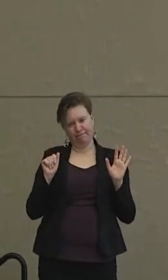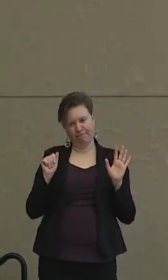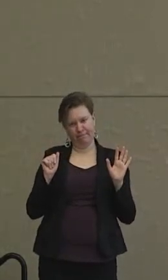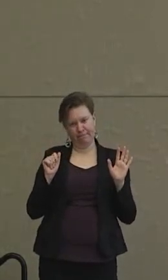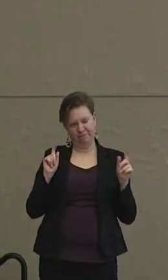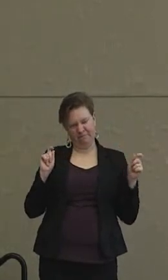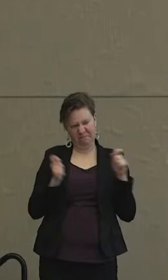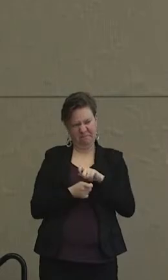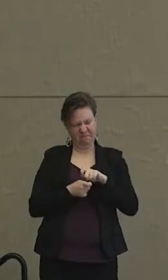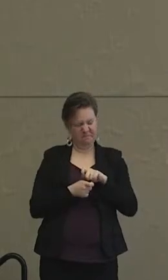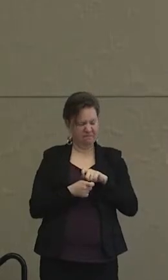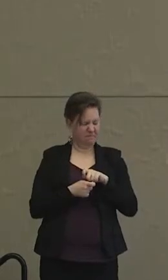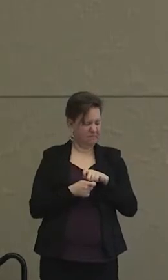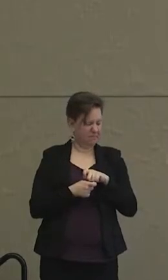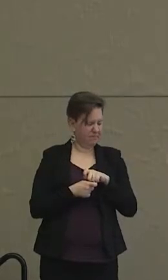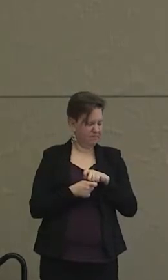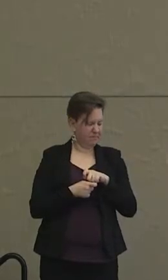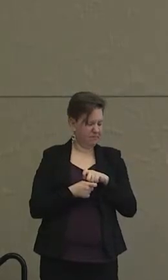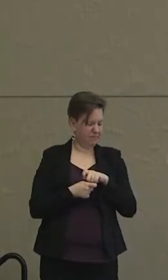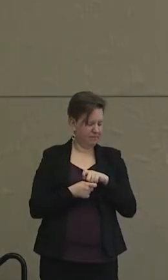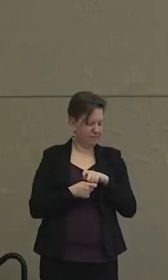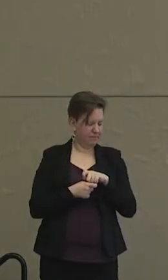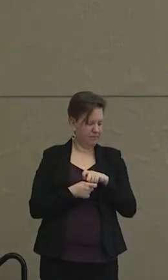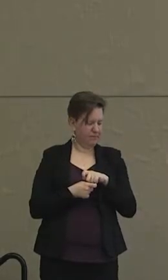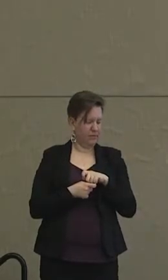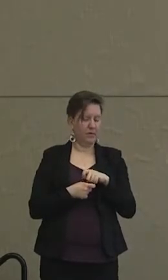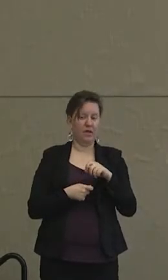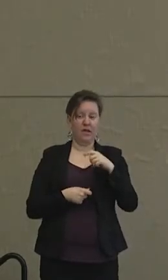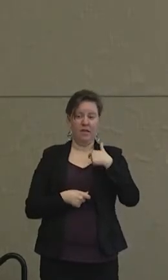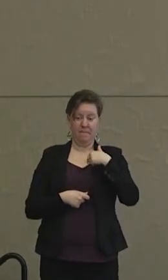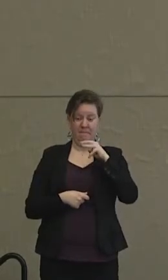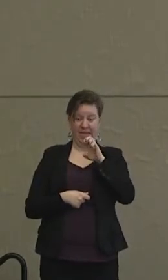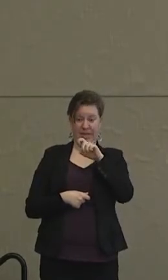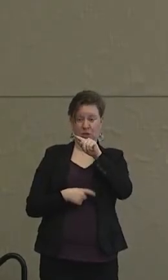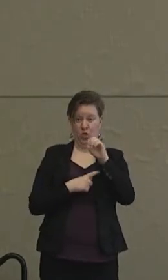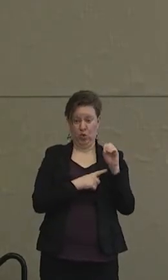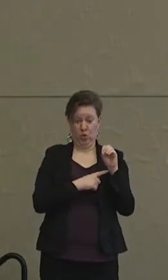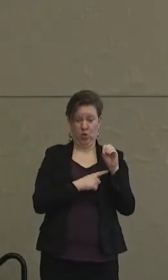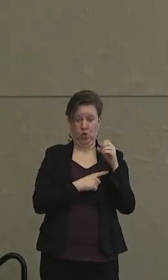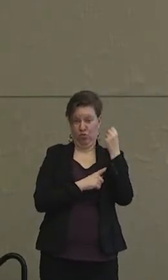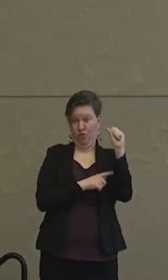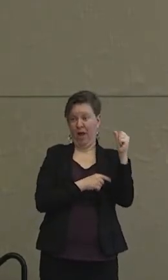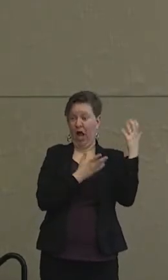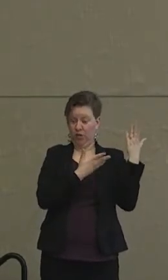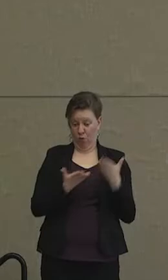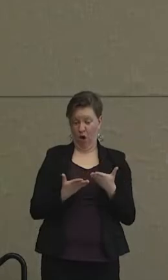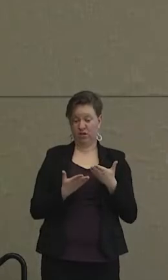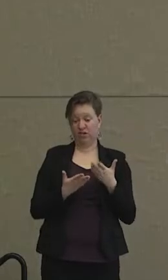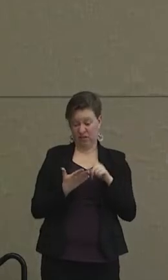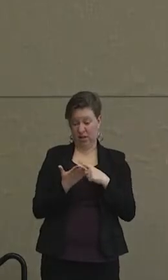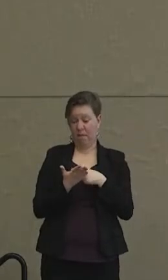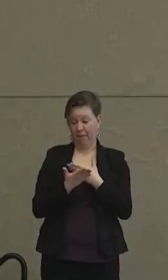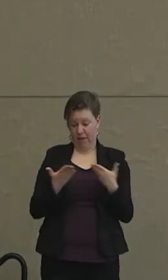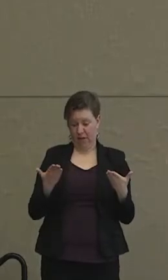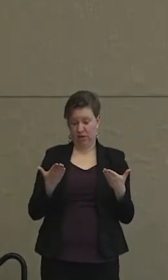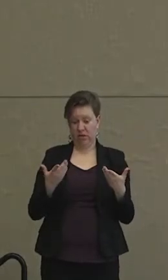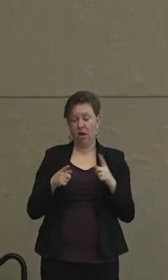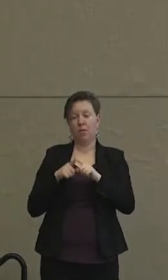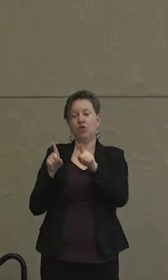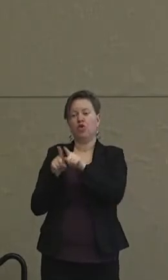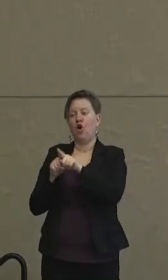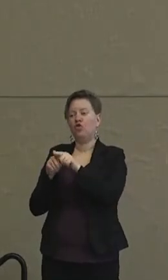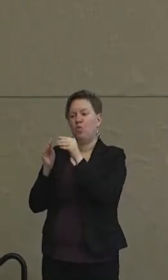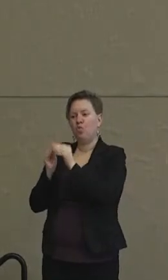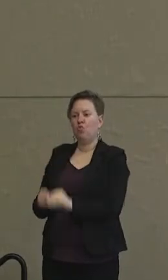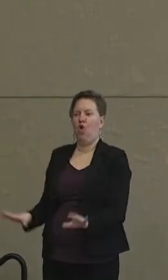it differently. So the Me Too movement has brought us some things. It's cost us some